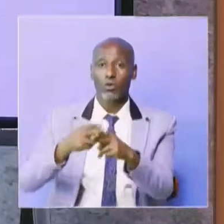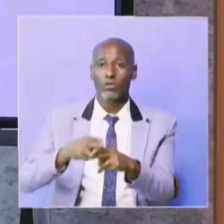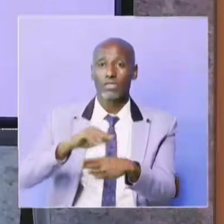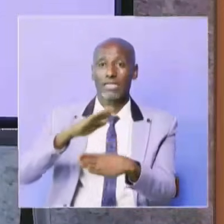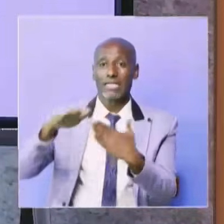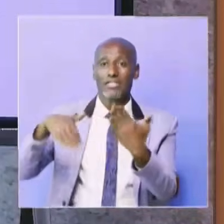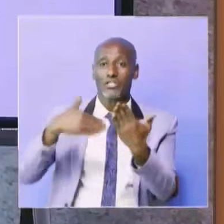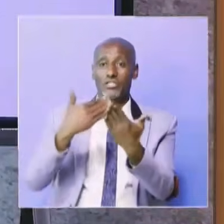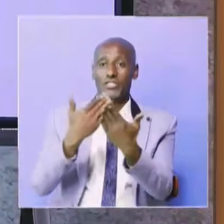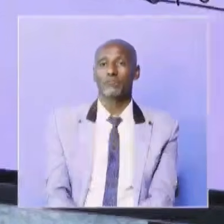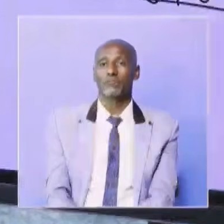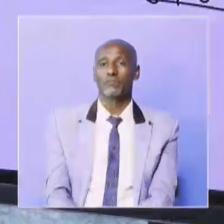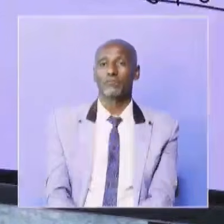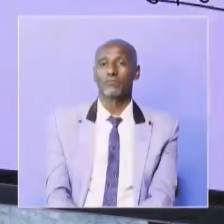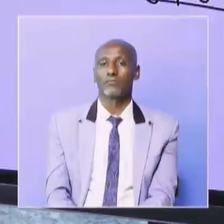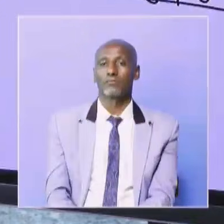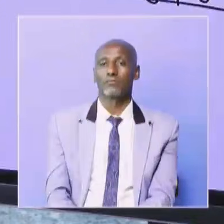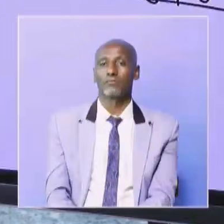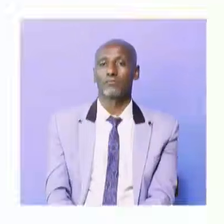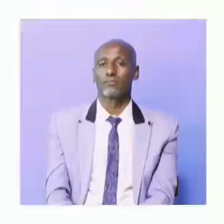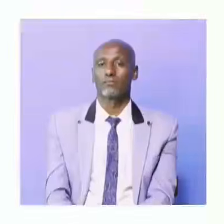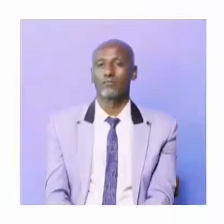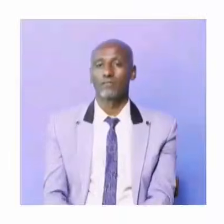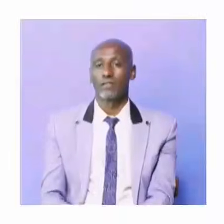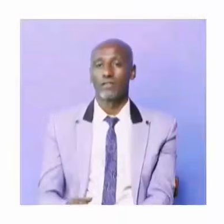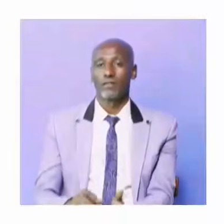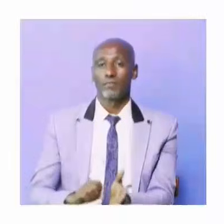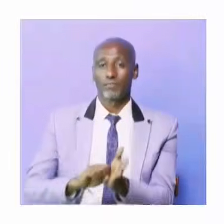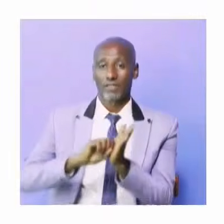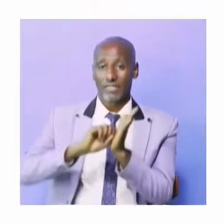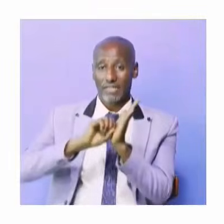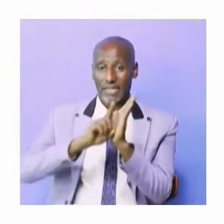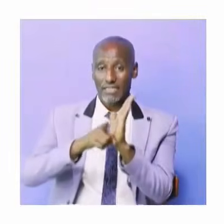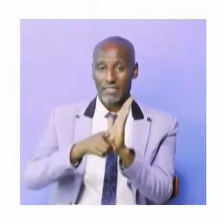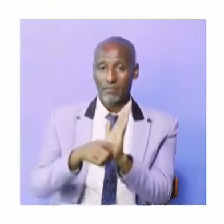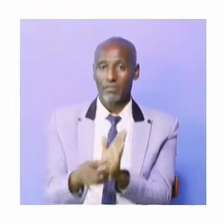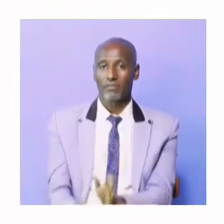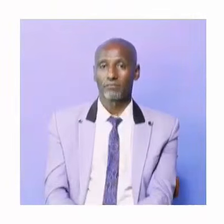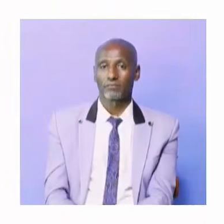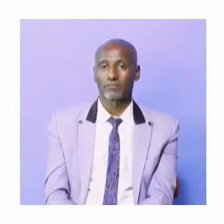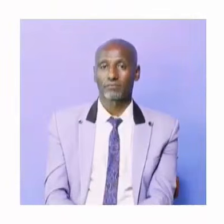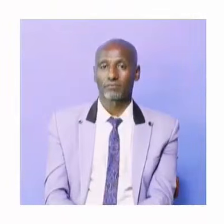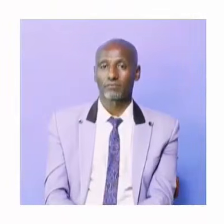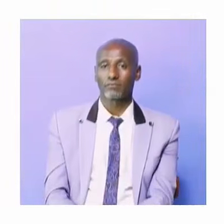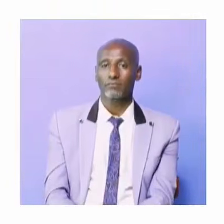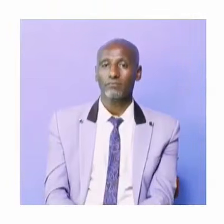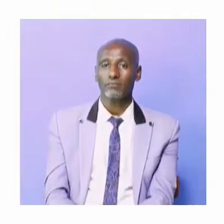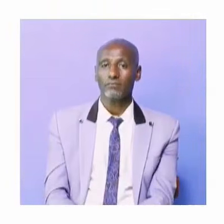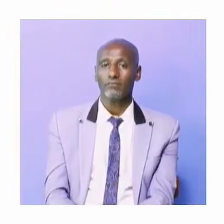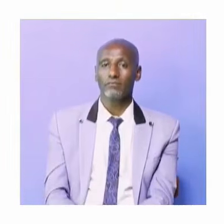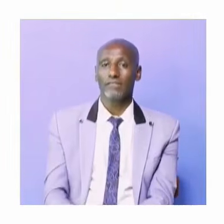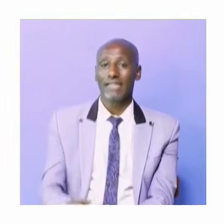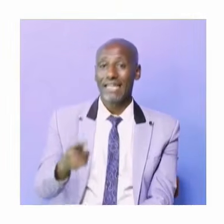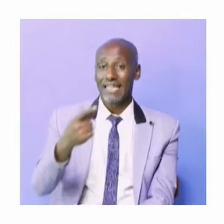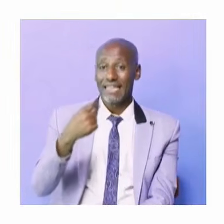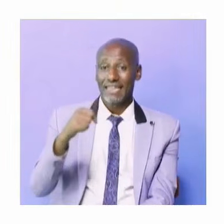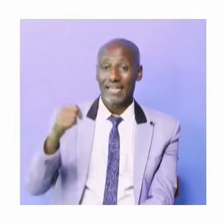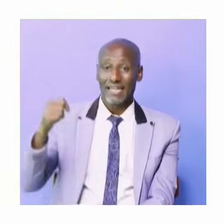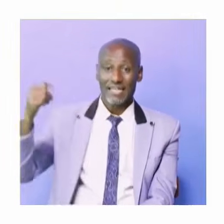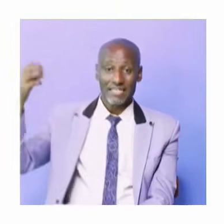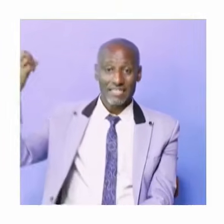truth. All right? Let me show you some examples here. Look. The sun,